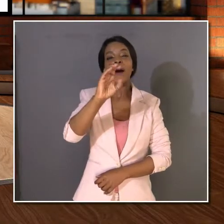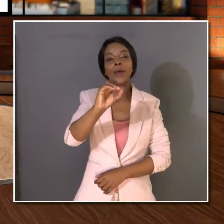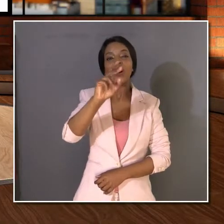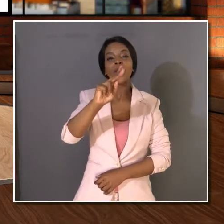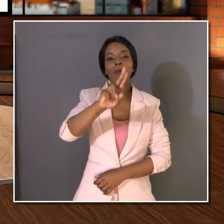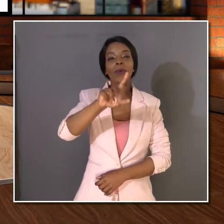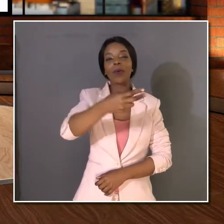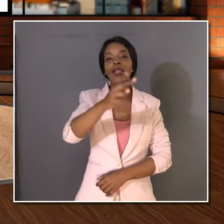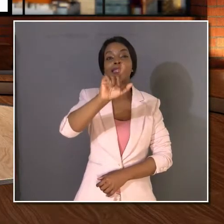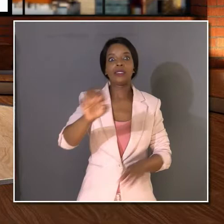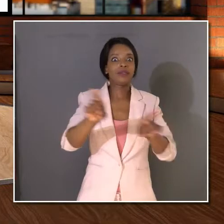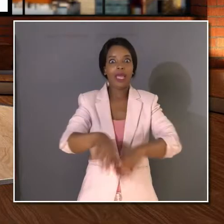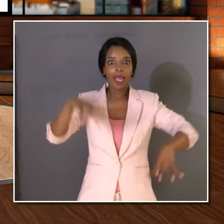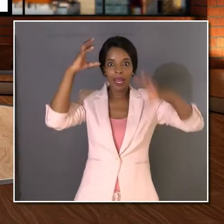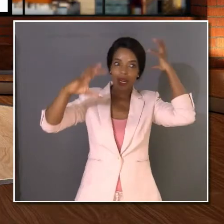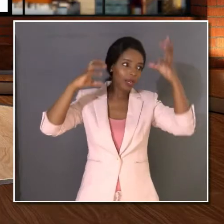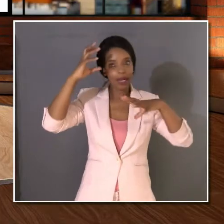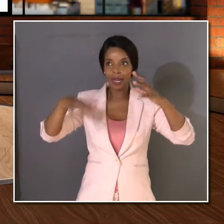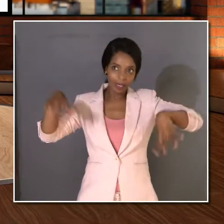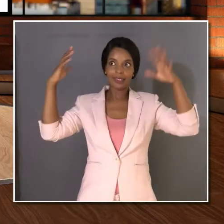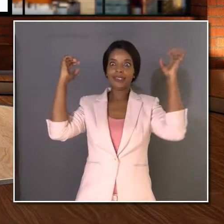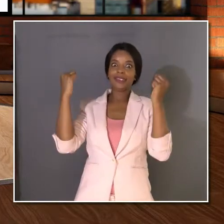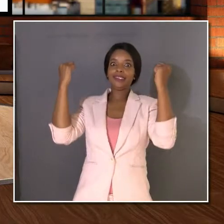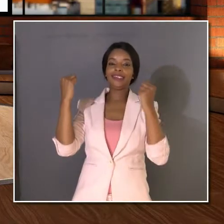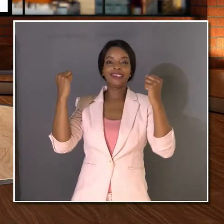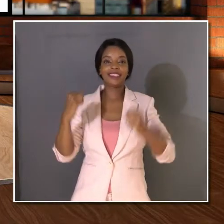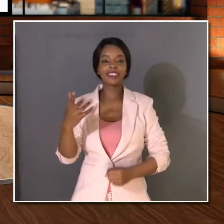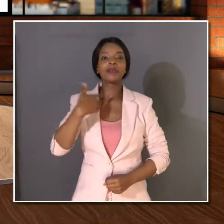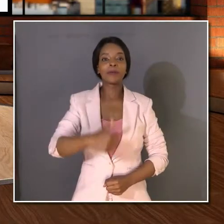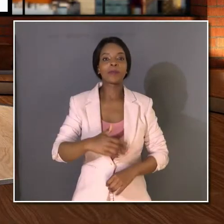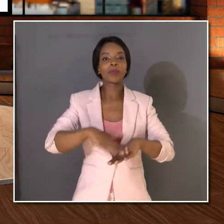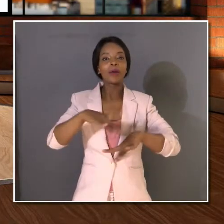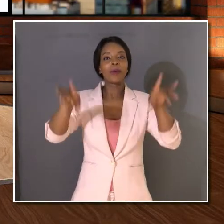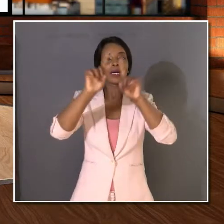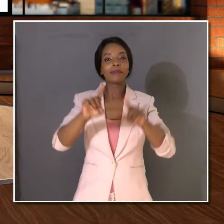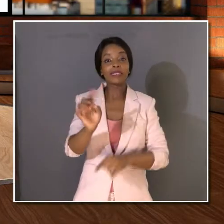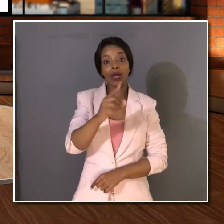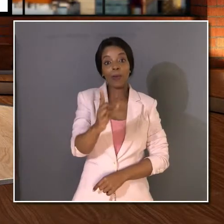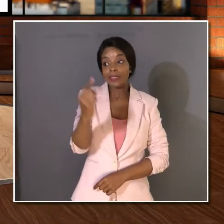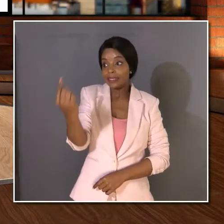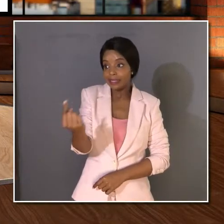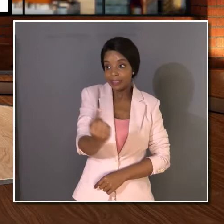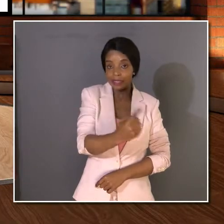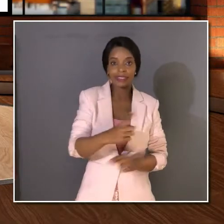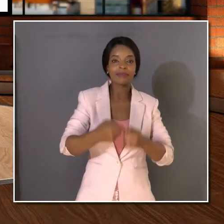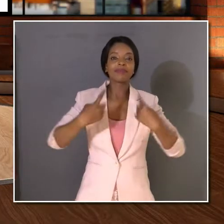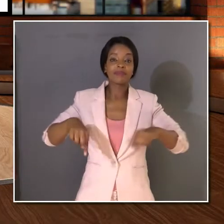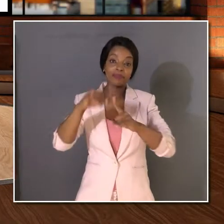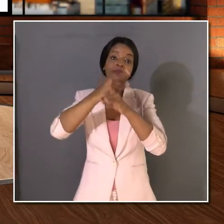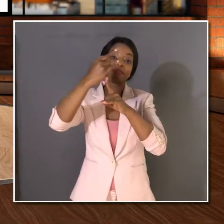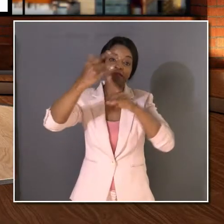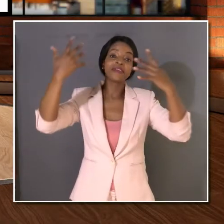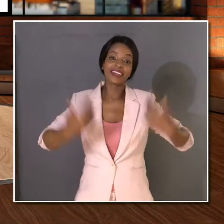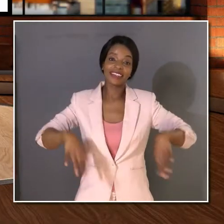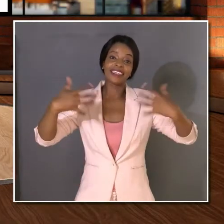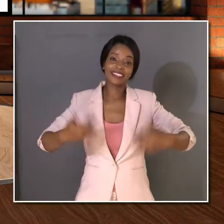so excited. Congratulations to you all, especially those big winners. But each and every one of you are massive, massive winners, and you